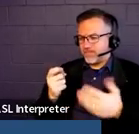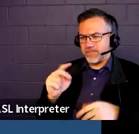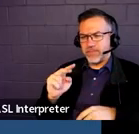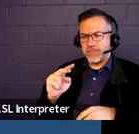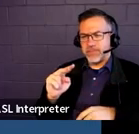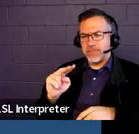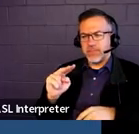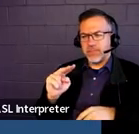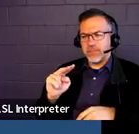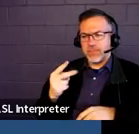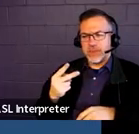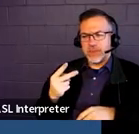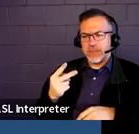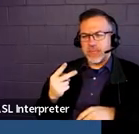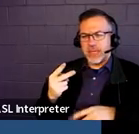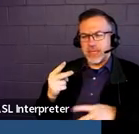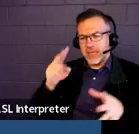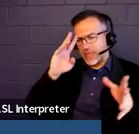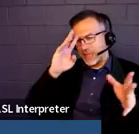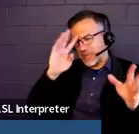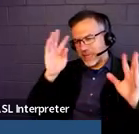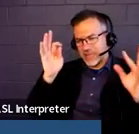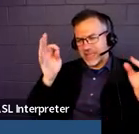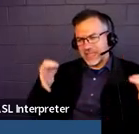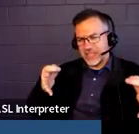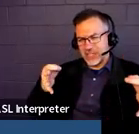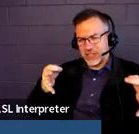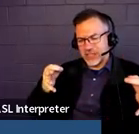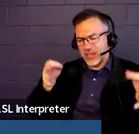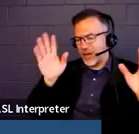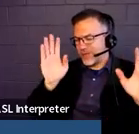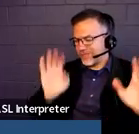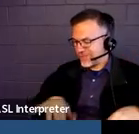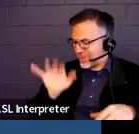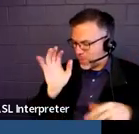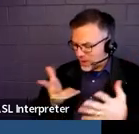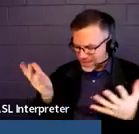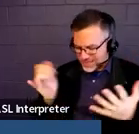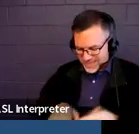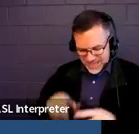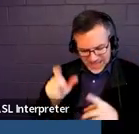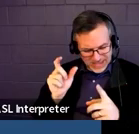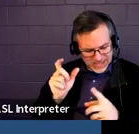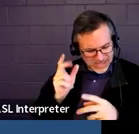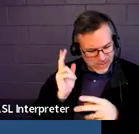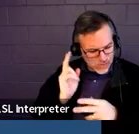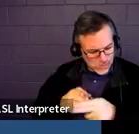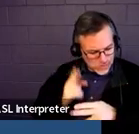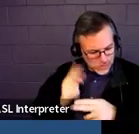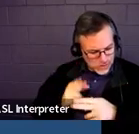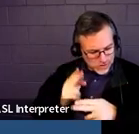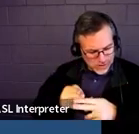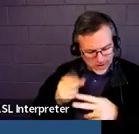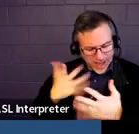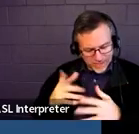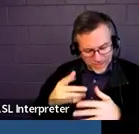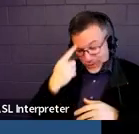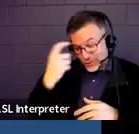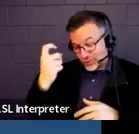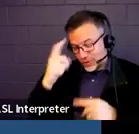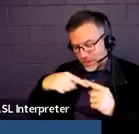KL versus Rhodes. I should know this. It's been in my nightmares. So I should be able to like cite case